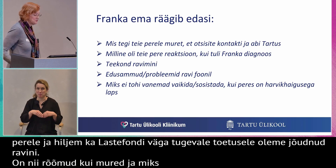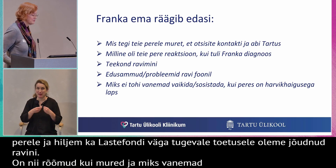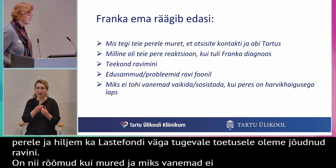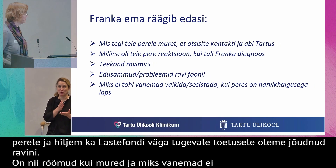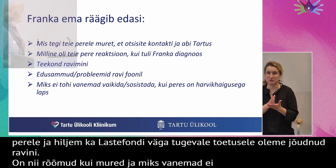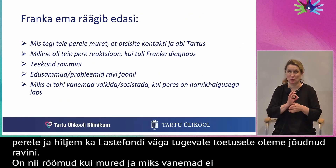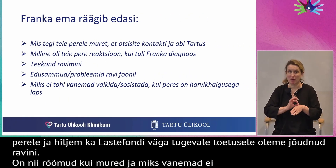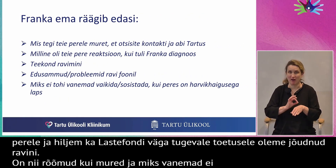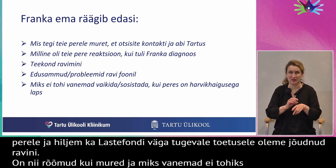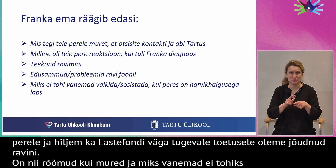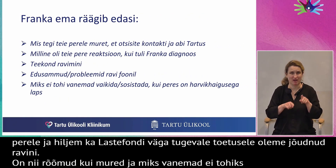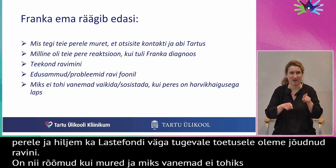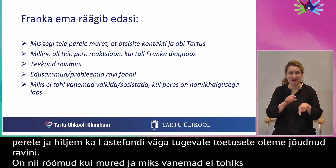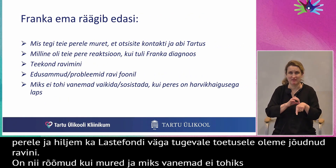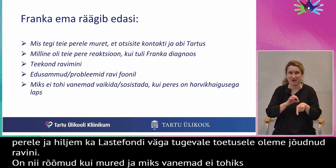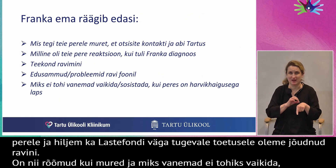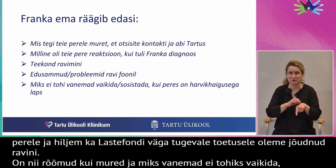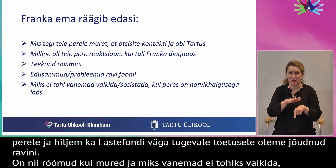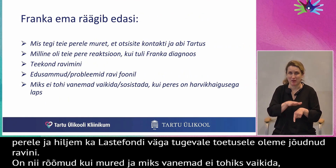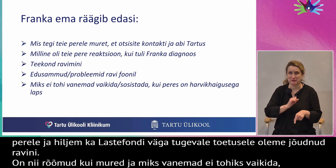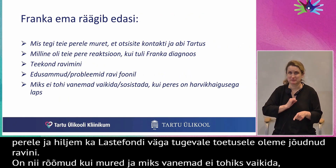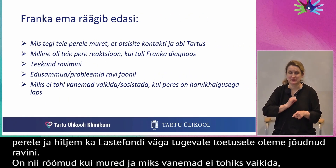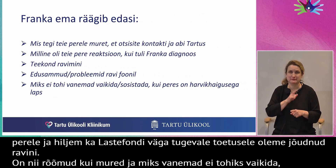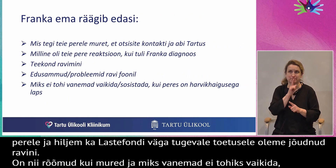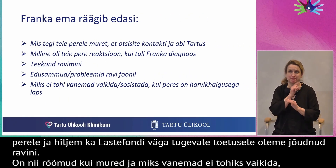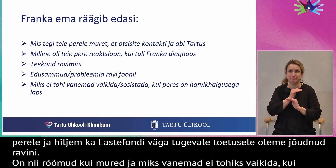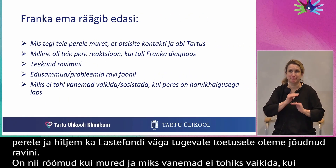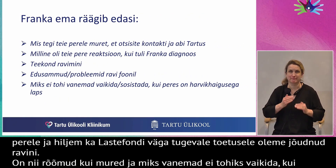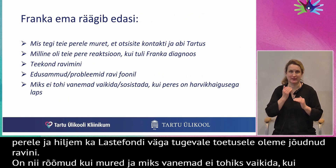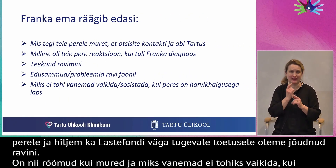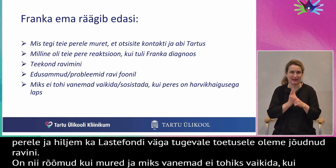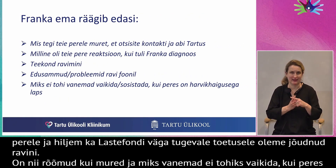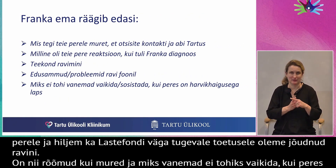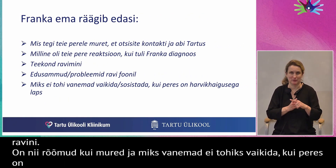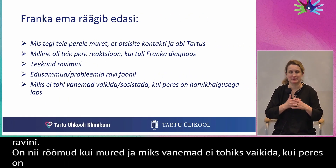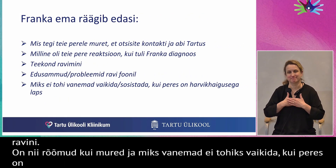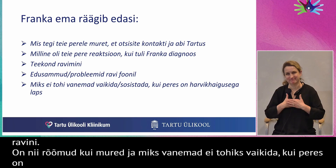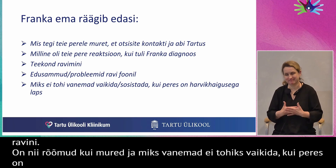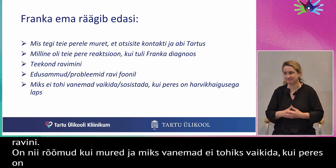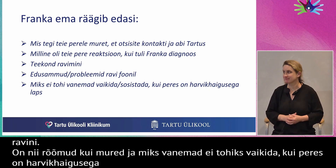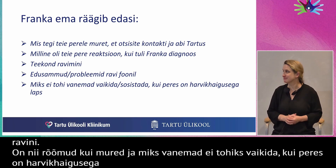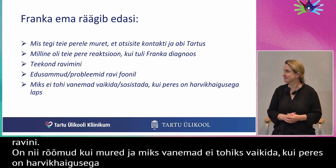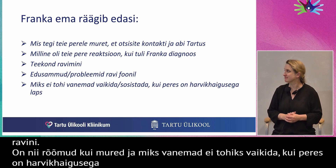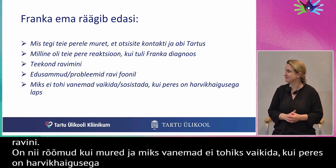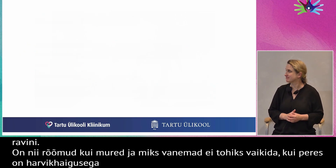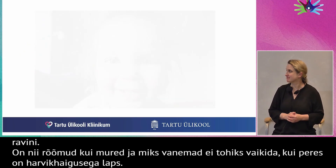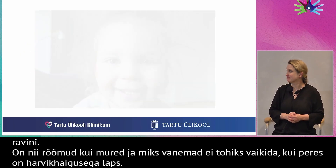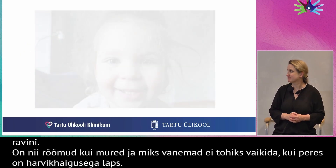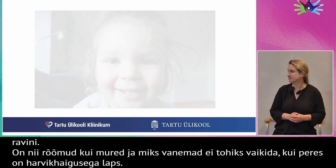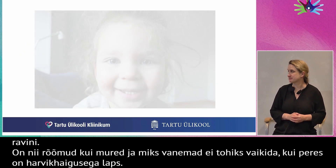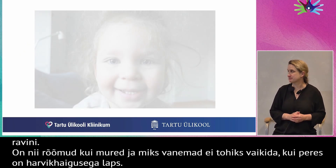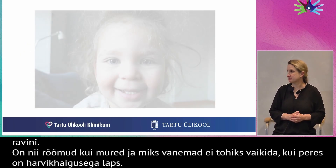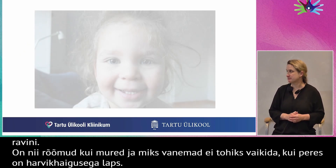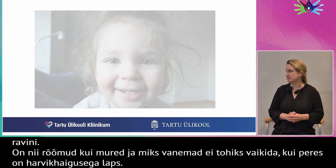Franka's mother will tell us about them, as well as about why the parents can't be silent when they are raising a child with a